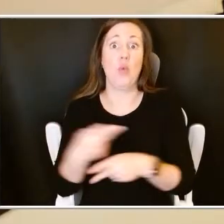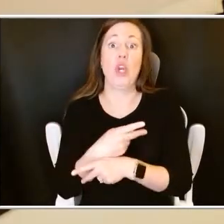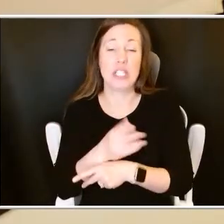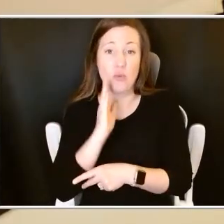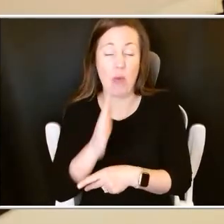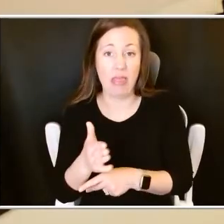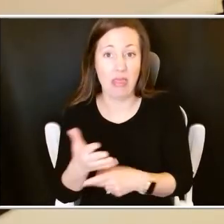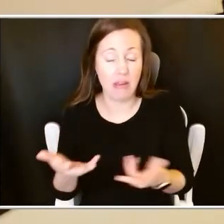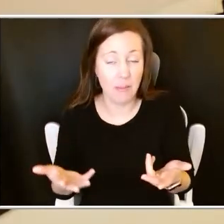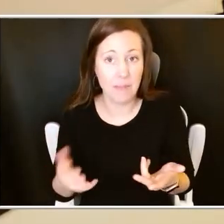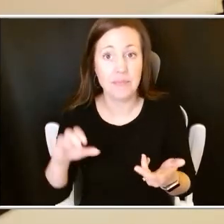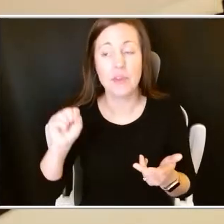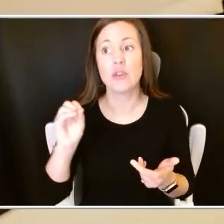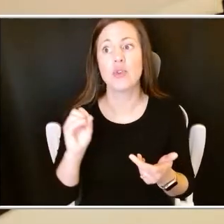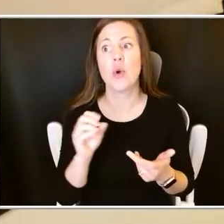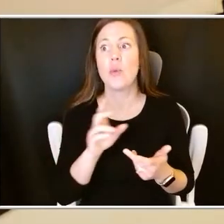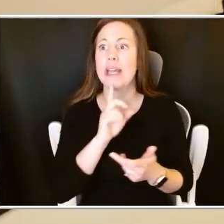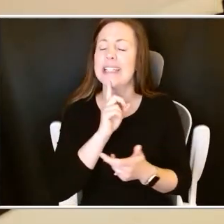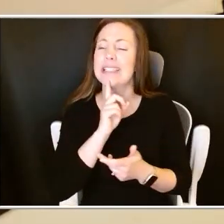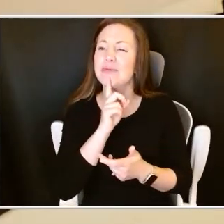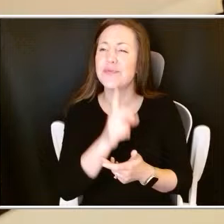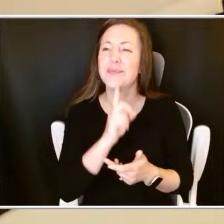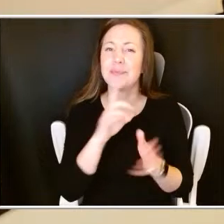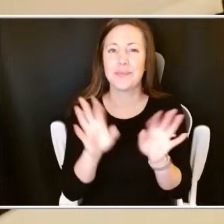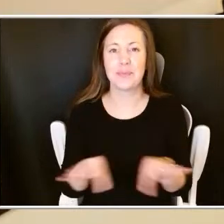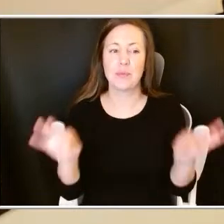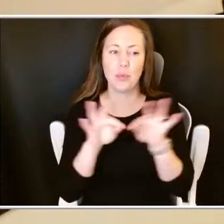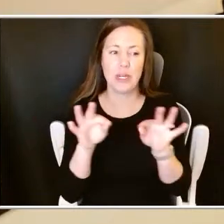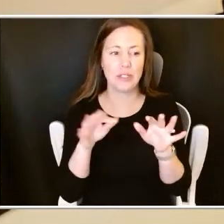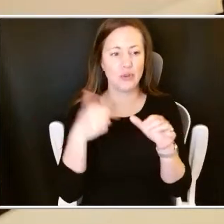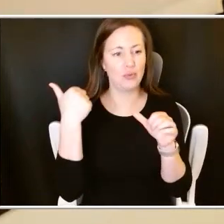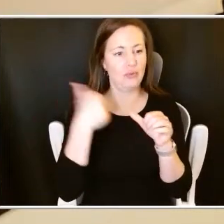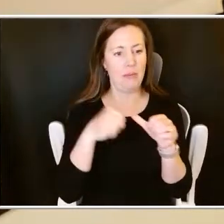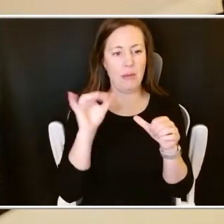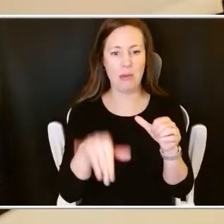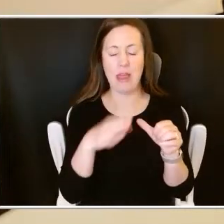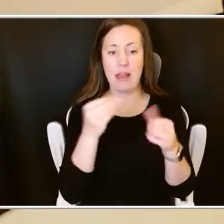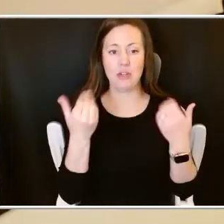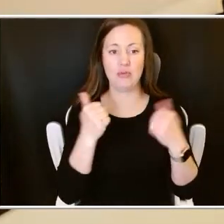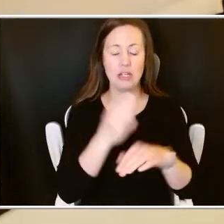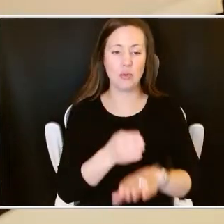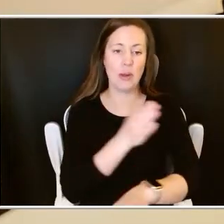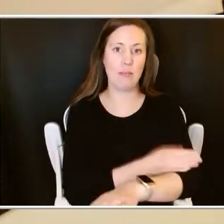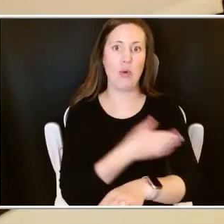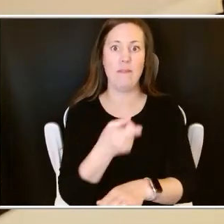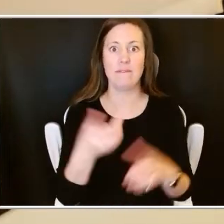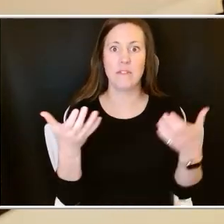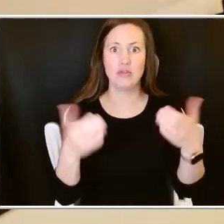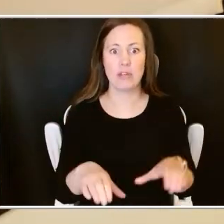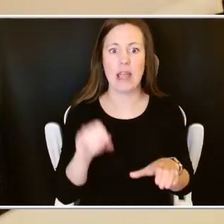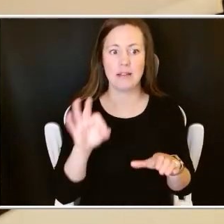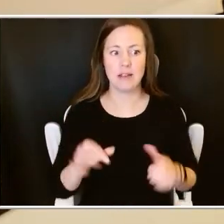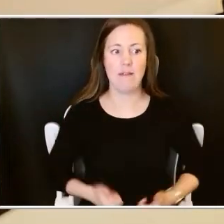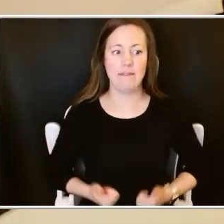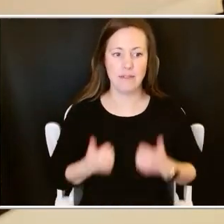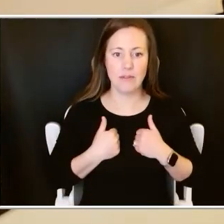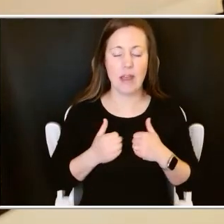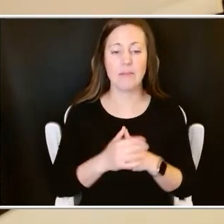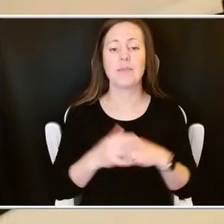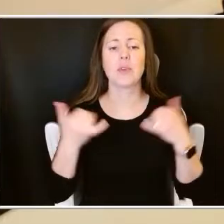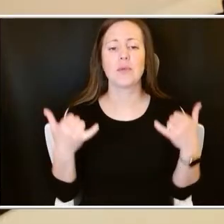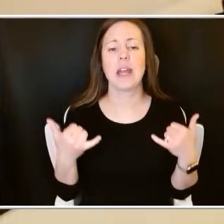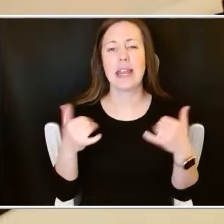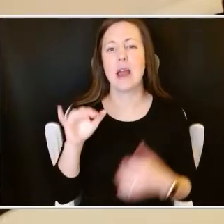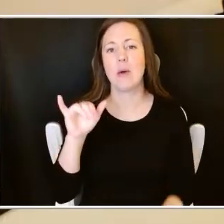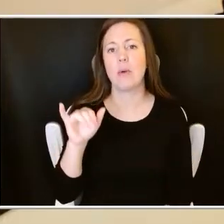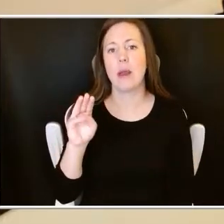system. So it's very critical to take that in mind to improve odds. Right now, immunotherapy is indicated in the